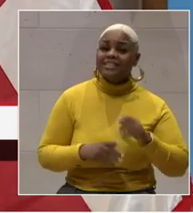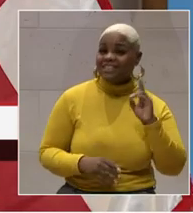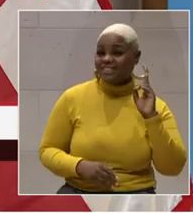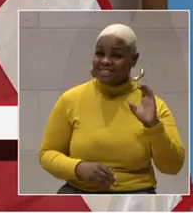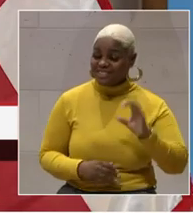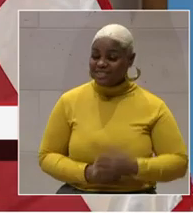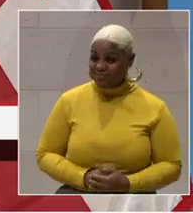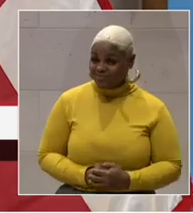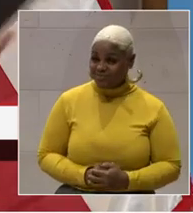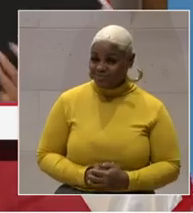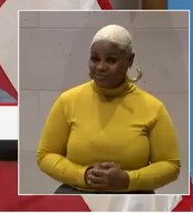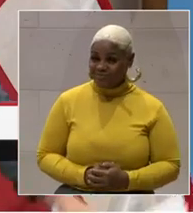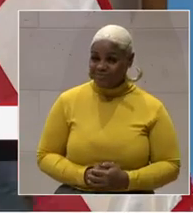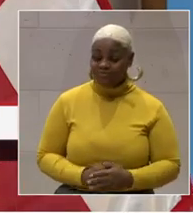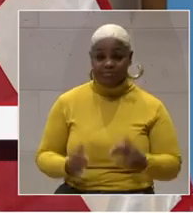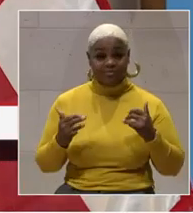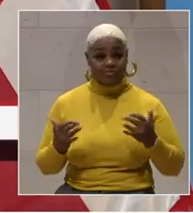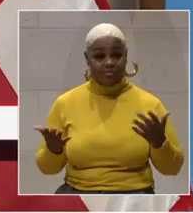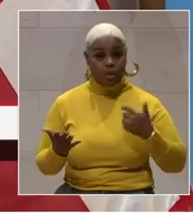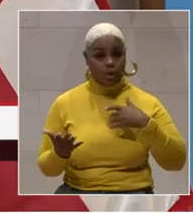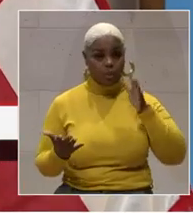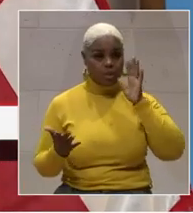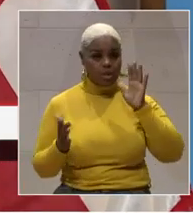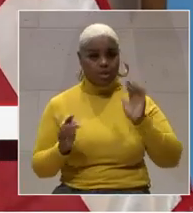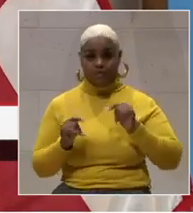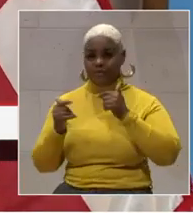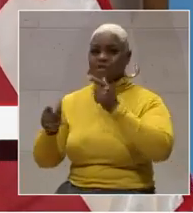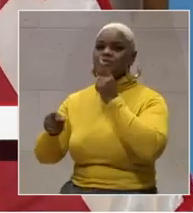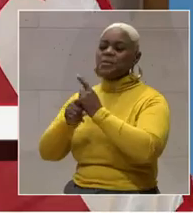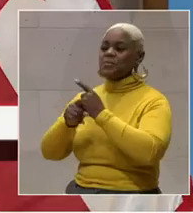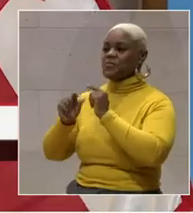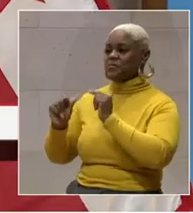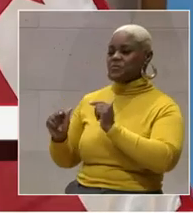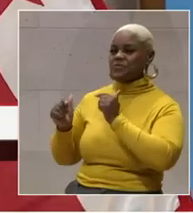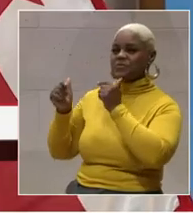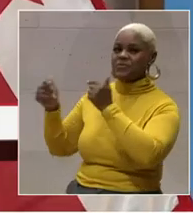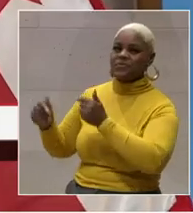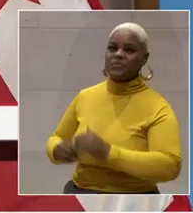it back. Okay, thank you.